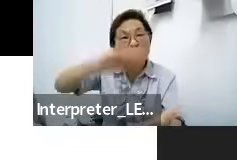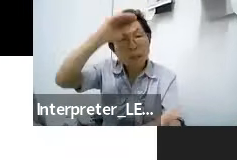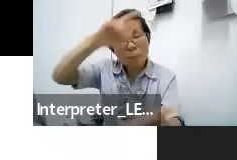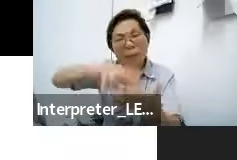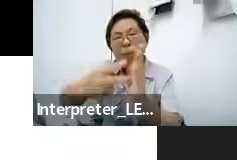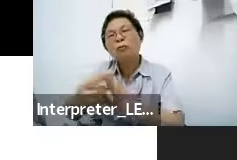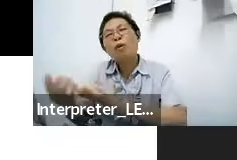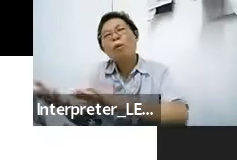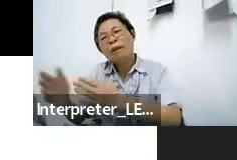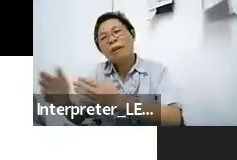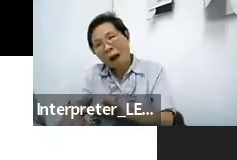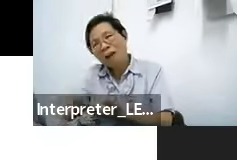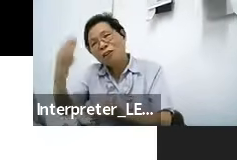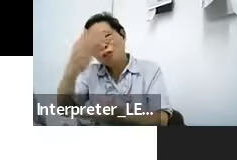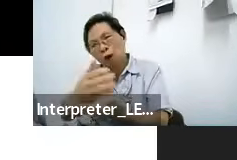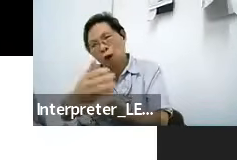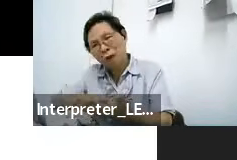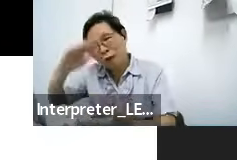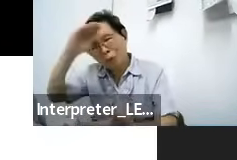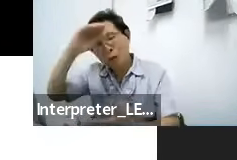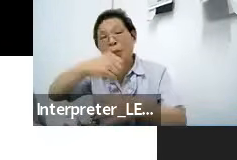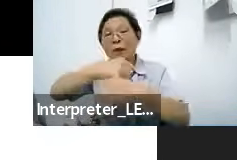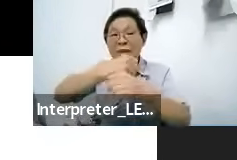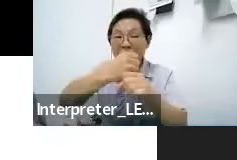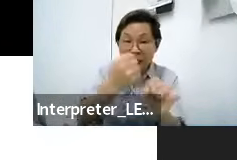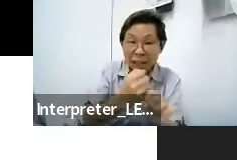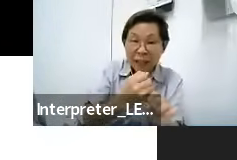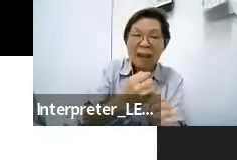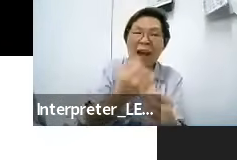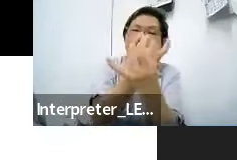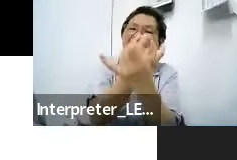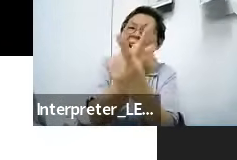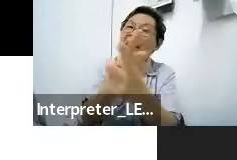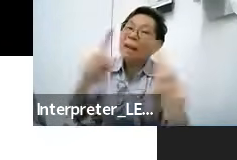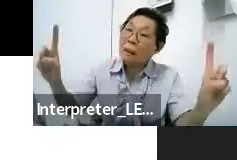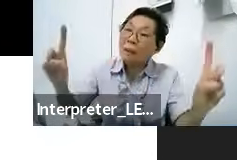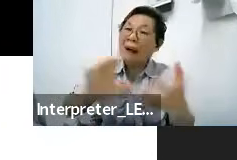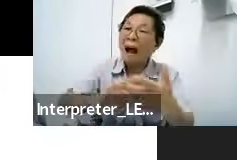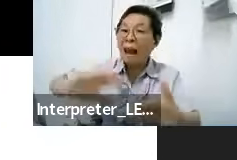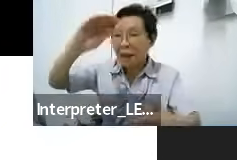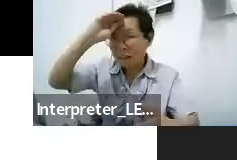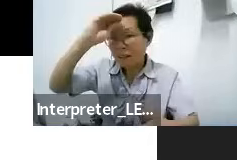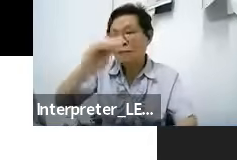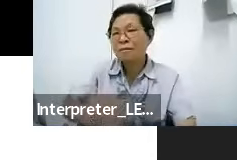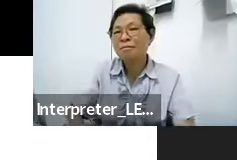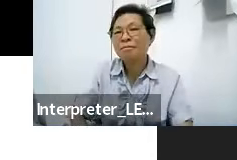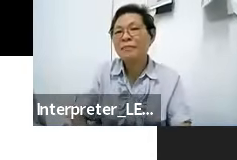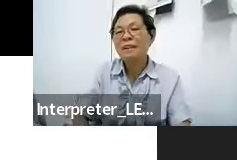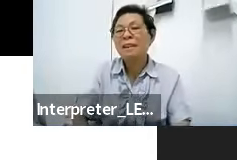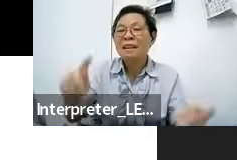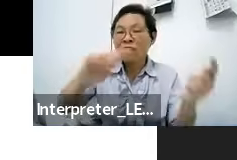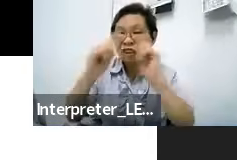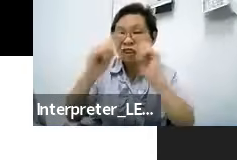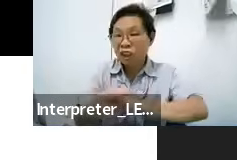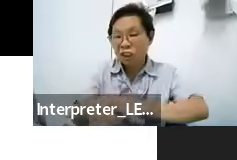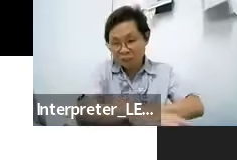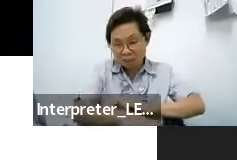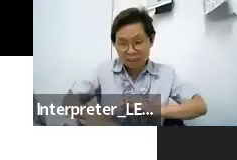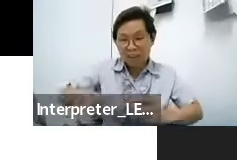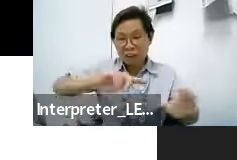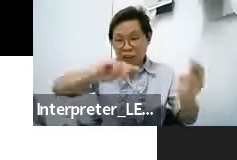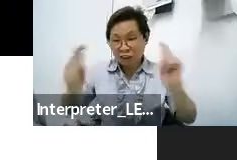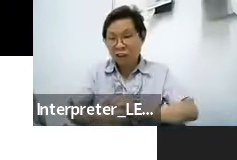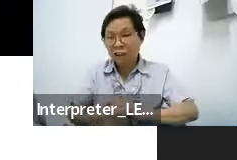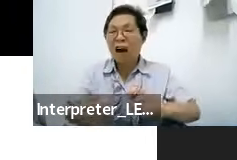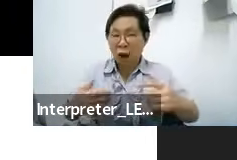must create independent learners if we're going to meet our challenges for the lifelong learning. The changes in demographic is very much in